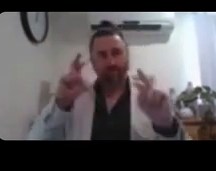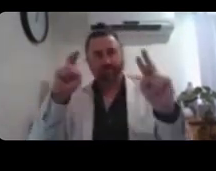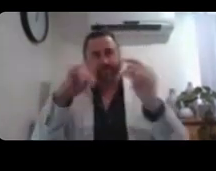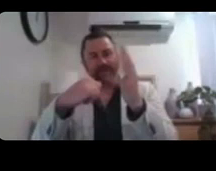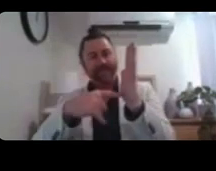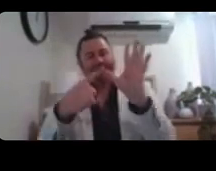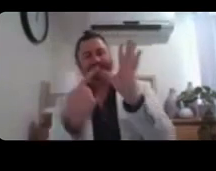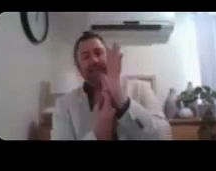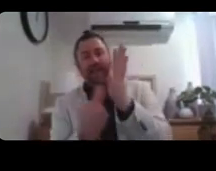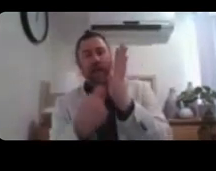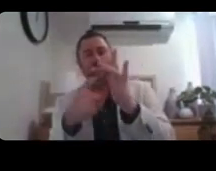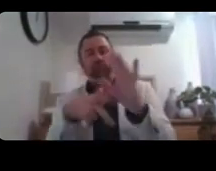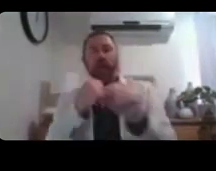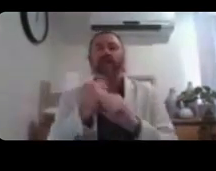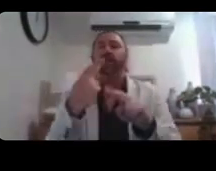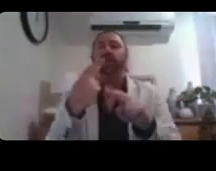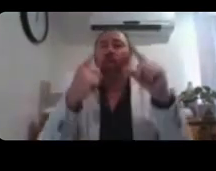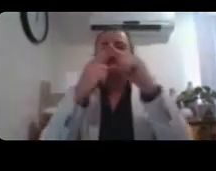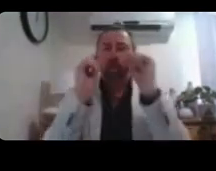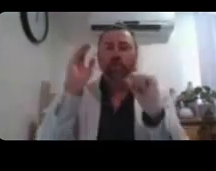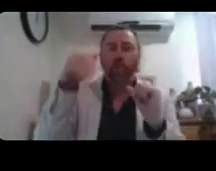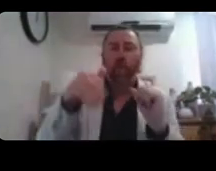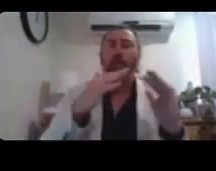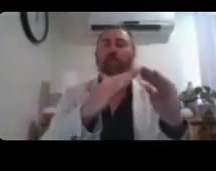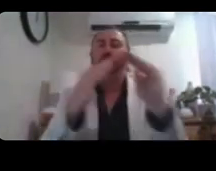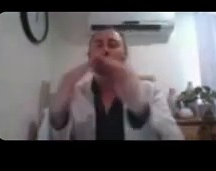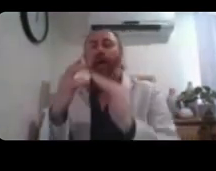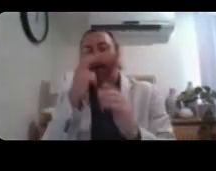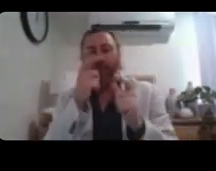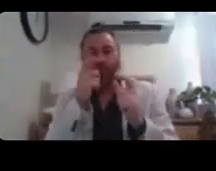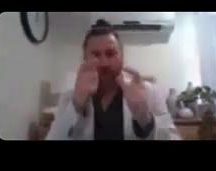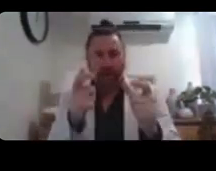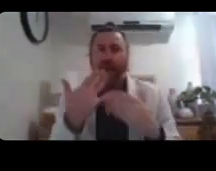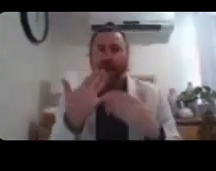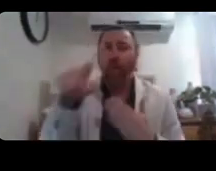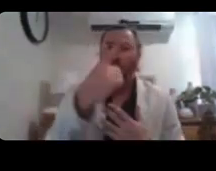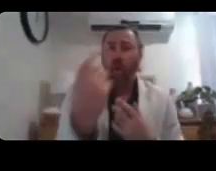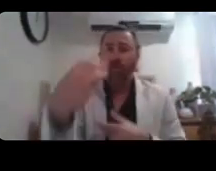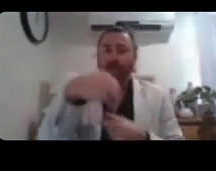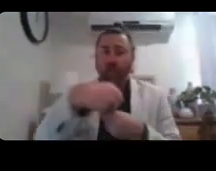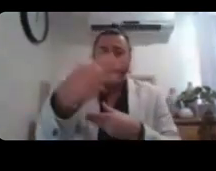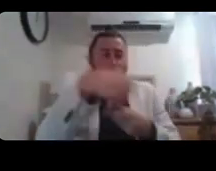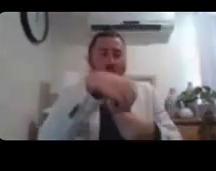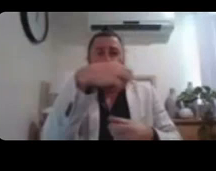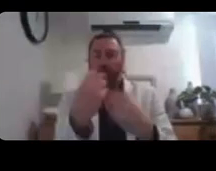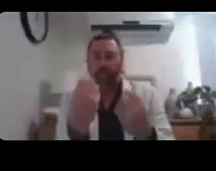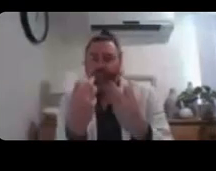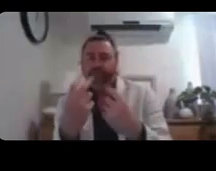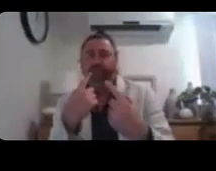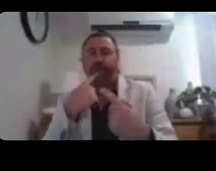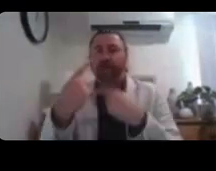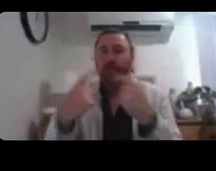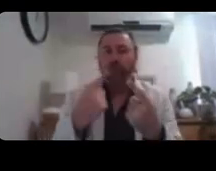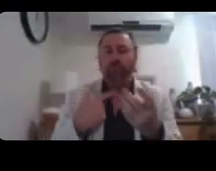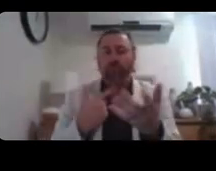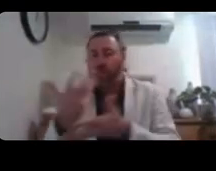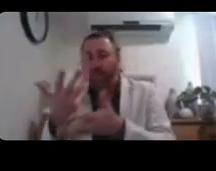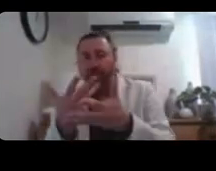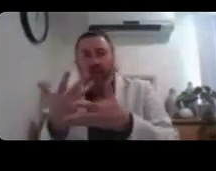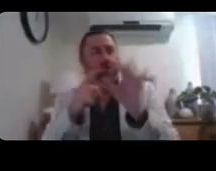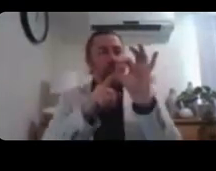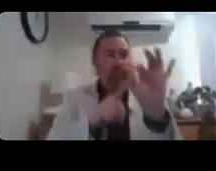residential aged care. I want to thank all of you who've fed into this process through the conversations, the surveys,